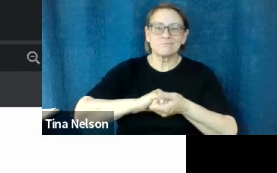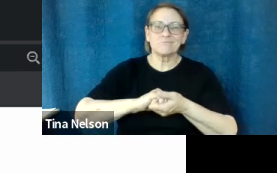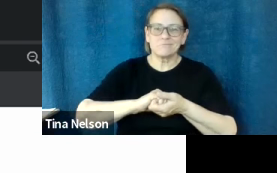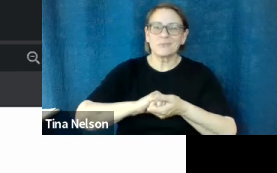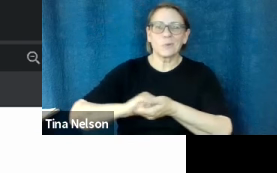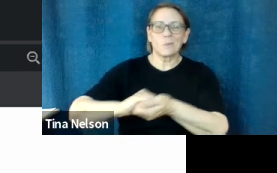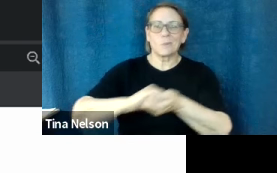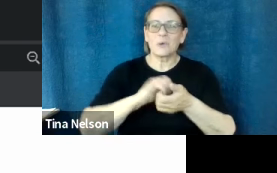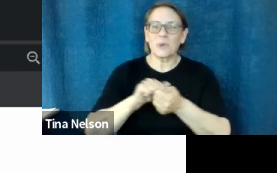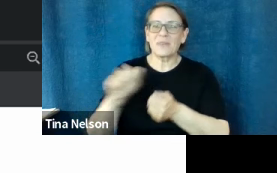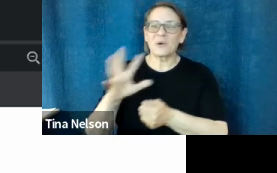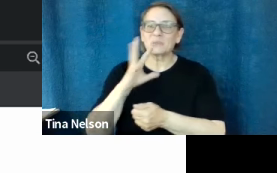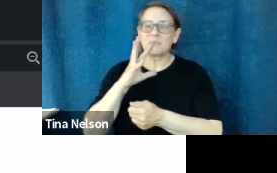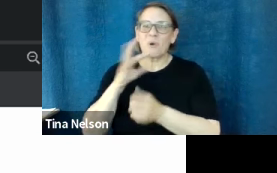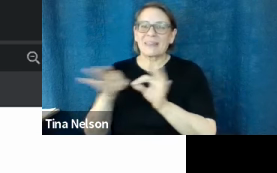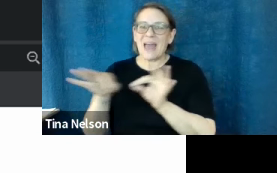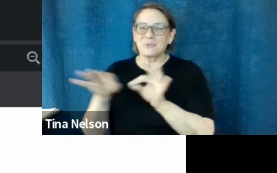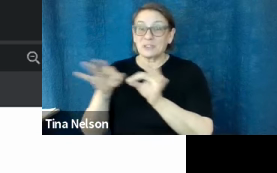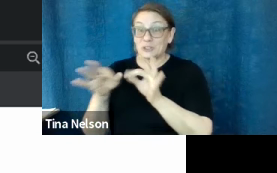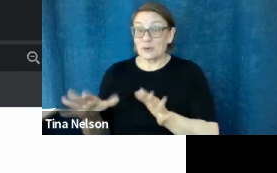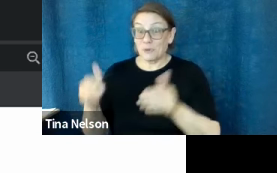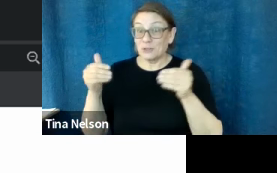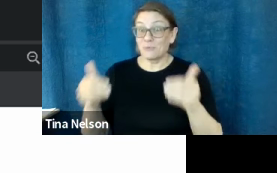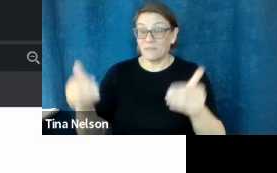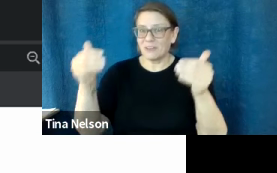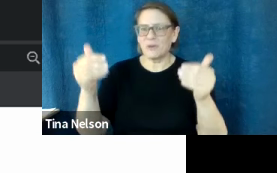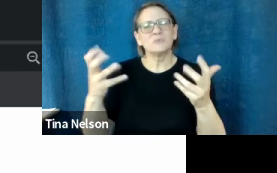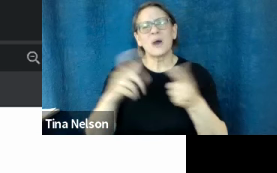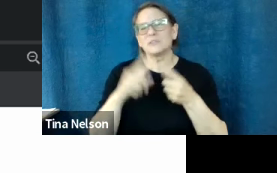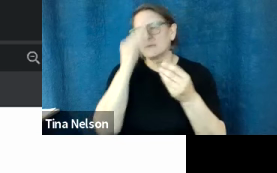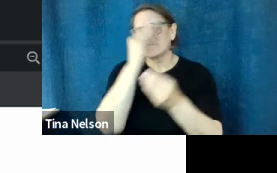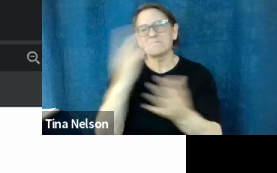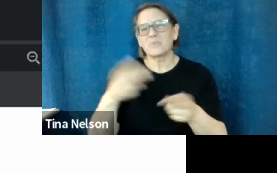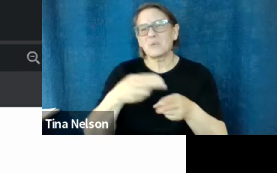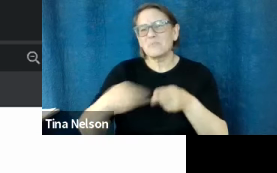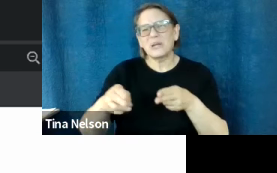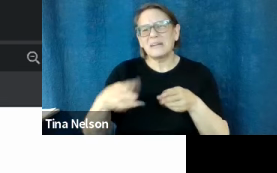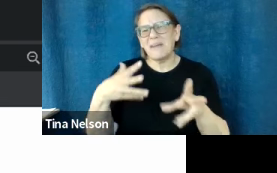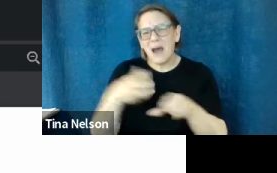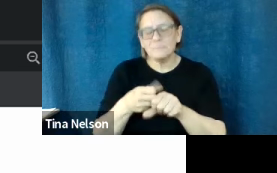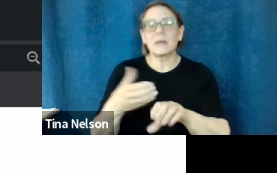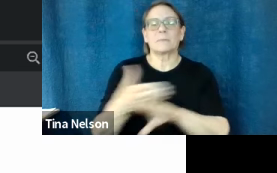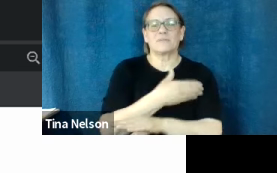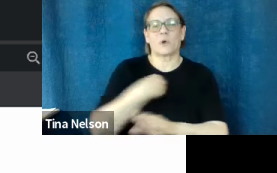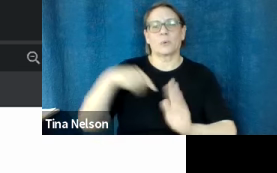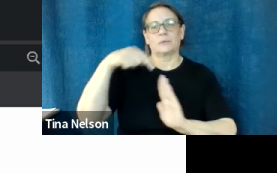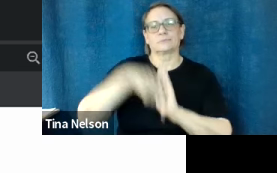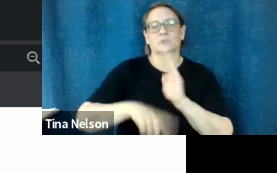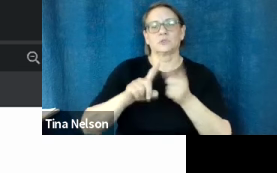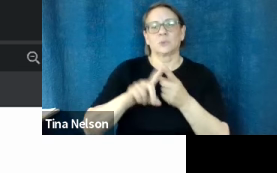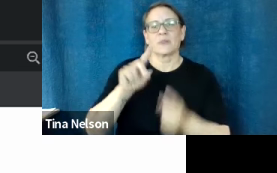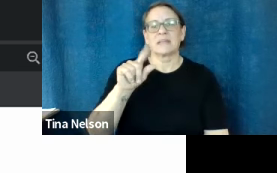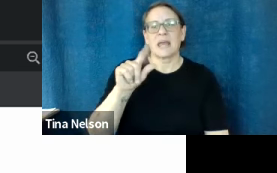interpreters as we move forward. So just wanted to share those brief updates before we dive into the data.